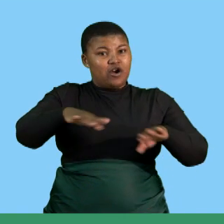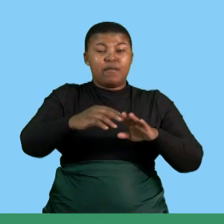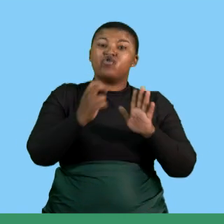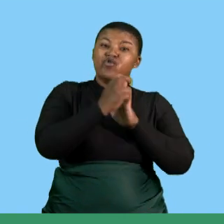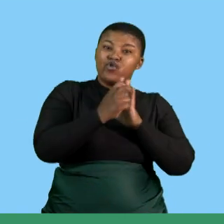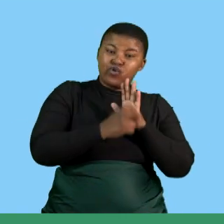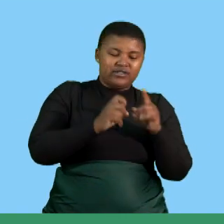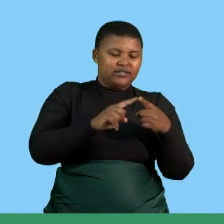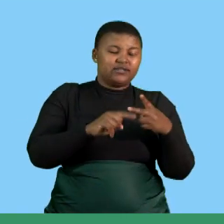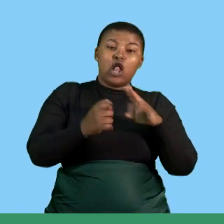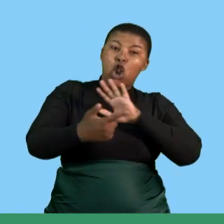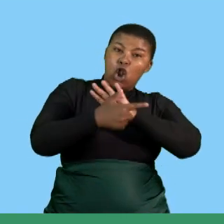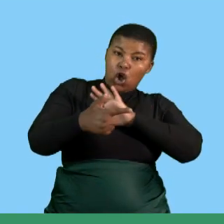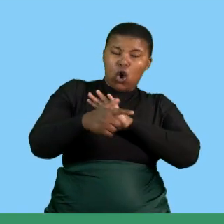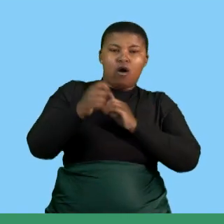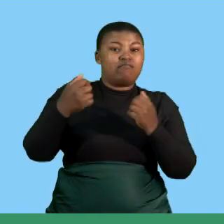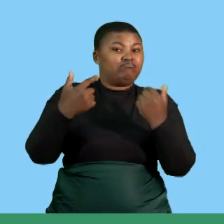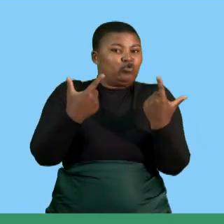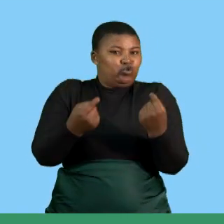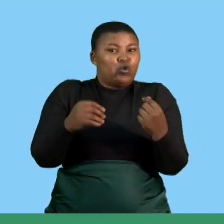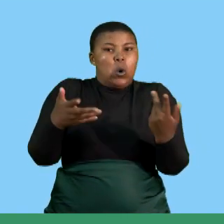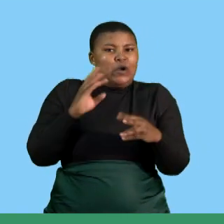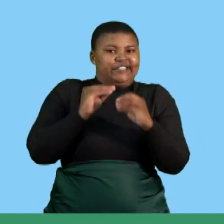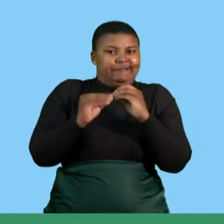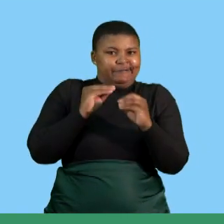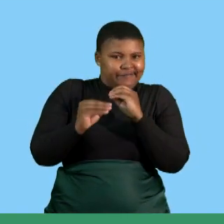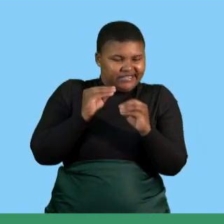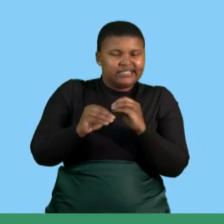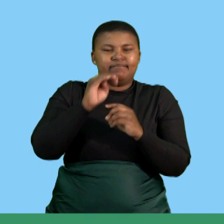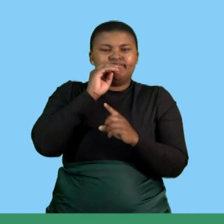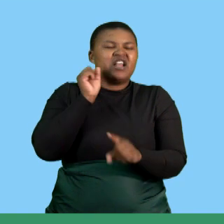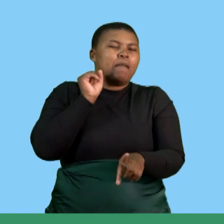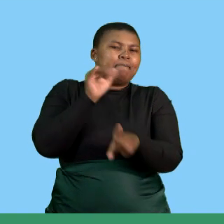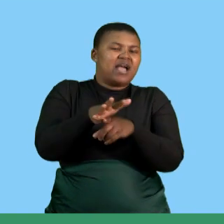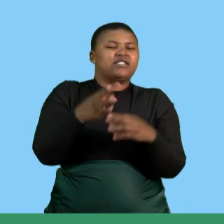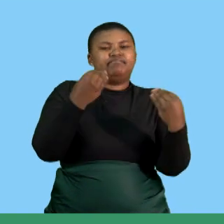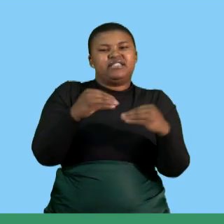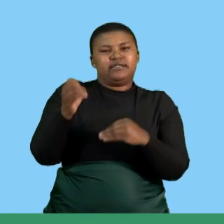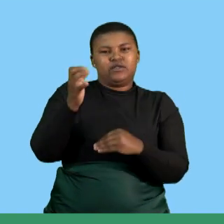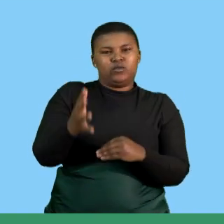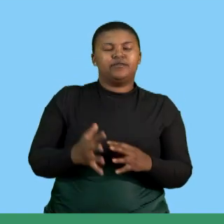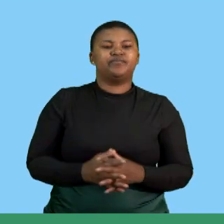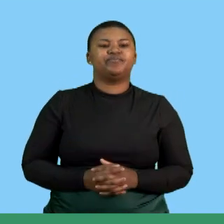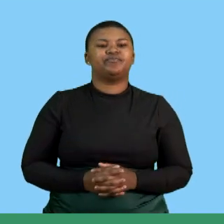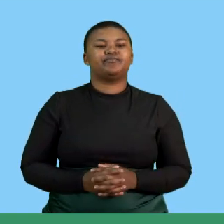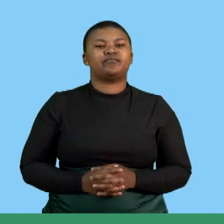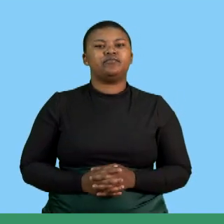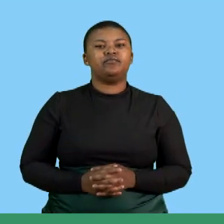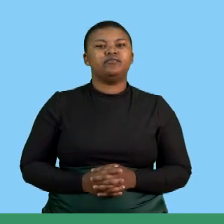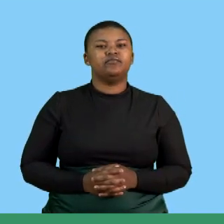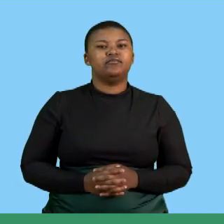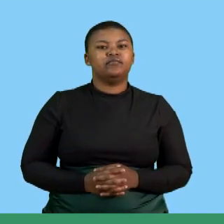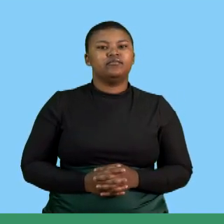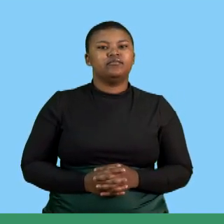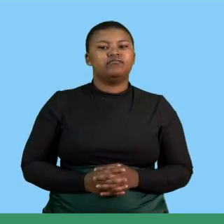are implemented or amended that will have a direct impact on your business.